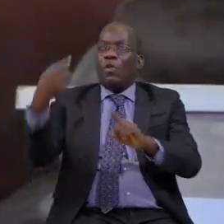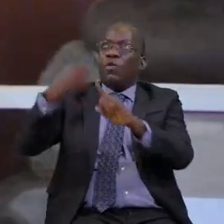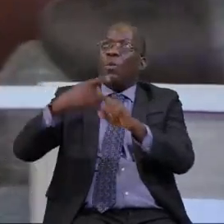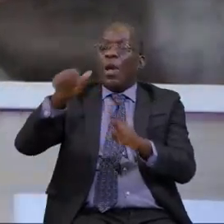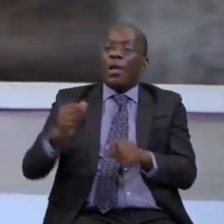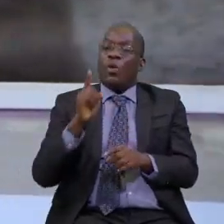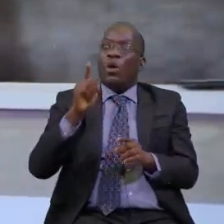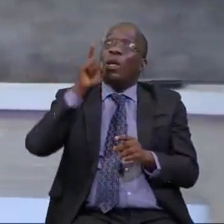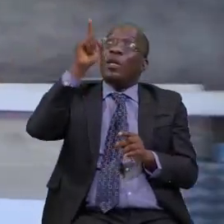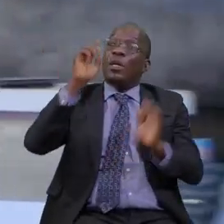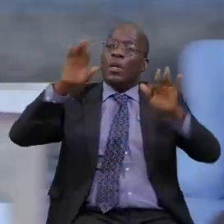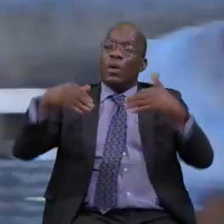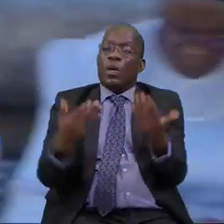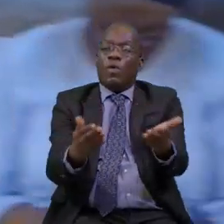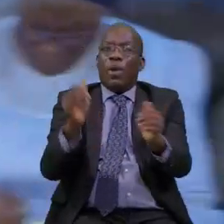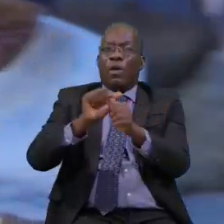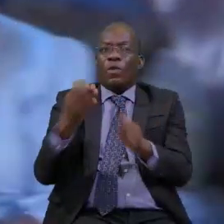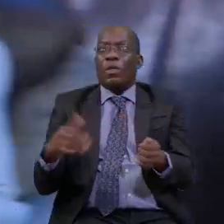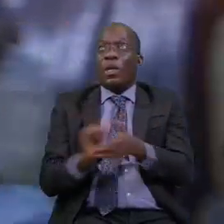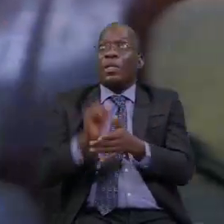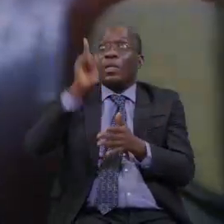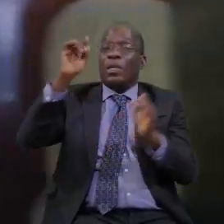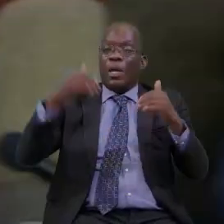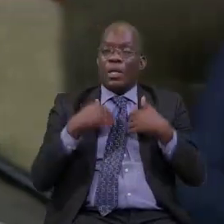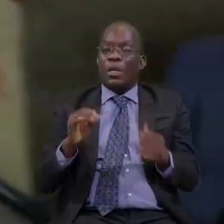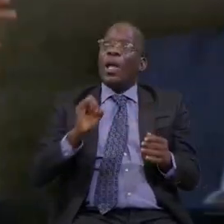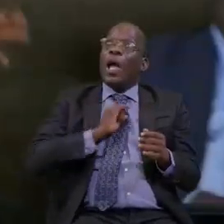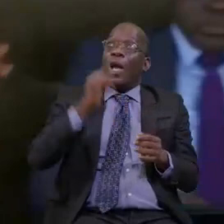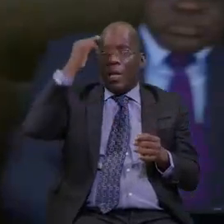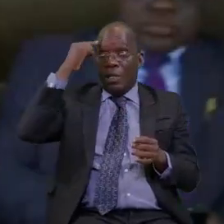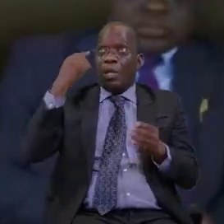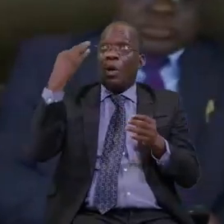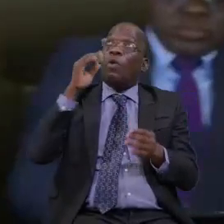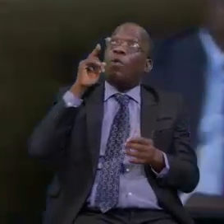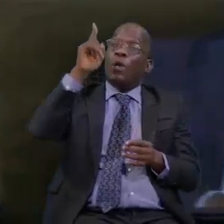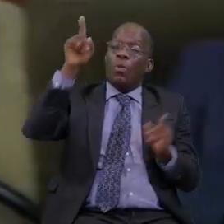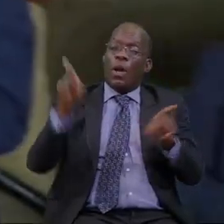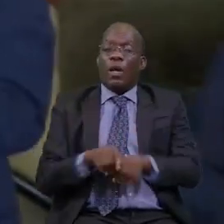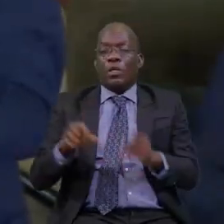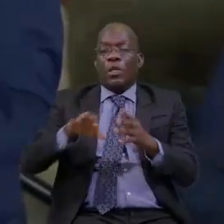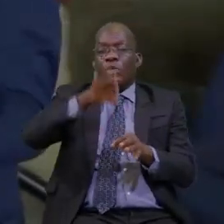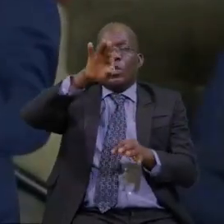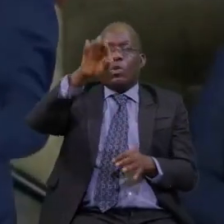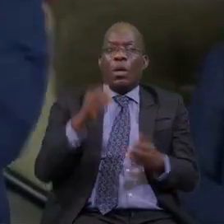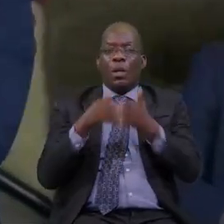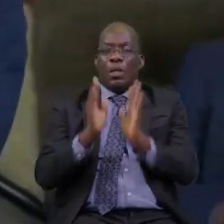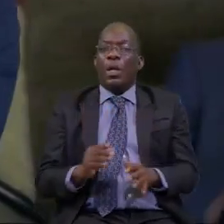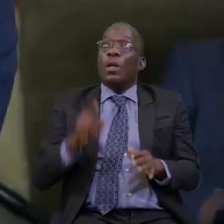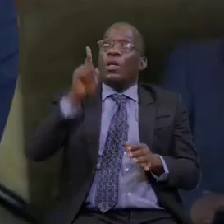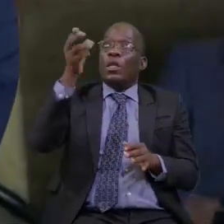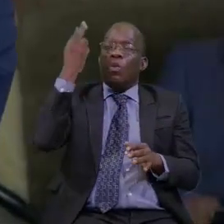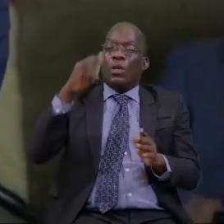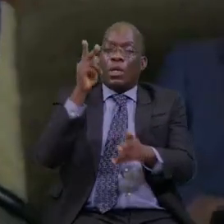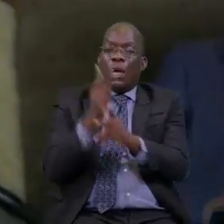Number six, I think of him as a spiritual leader, because he was sustained by the